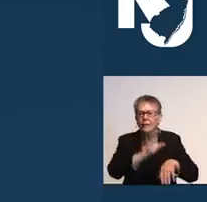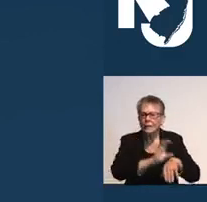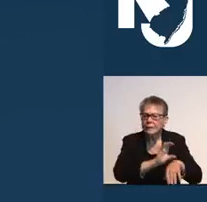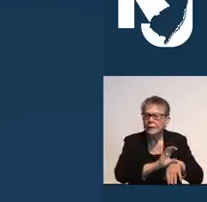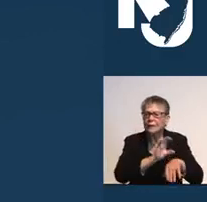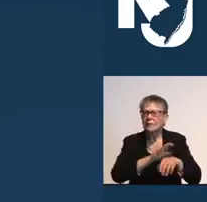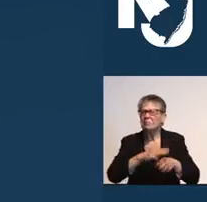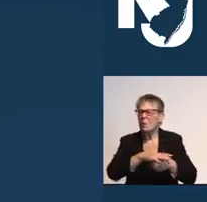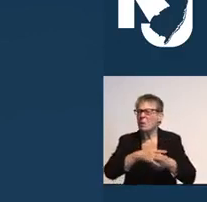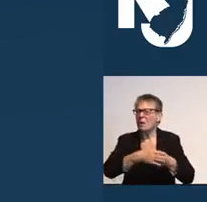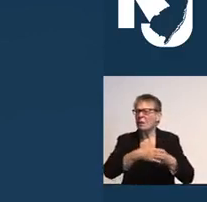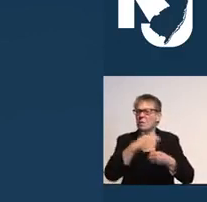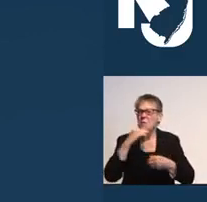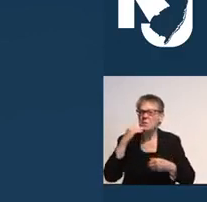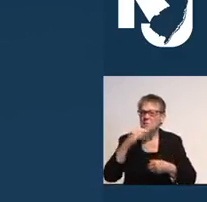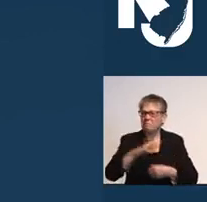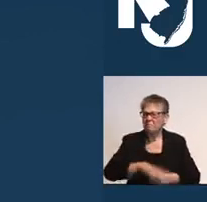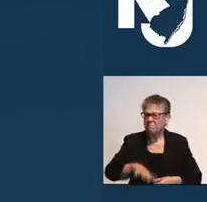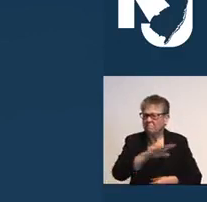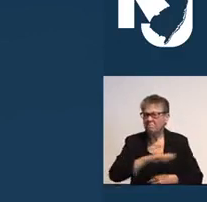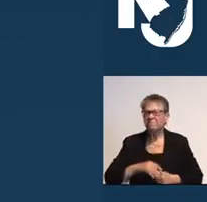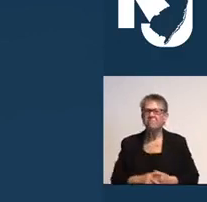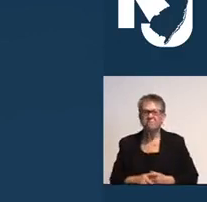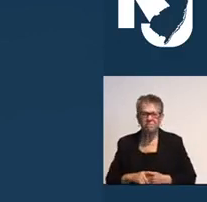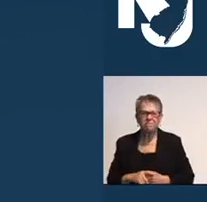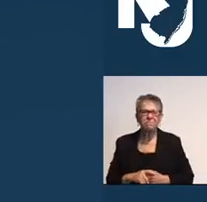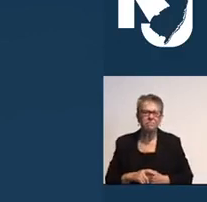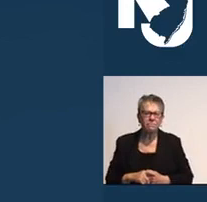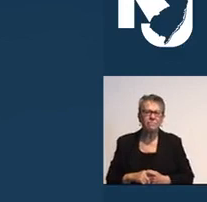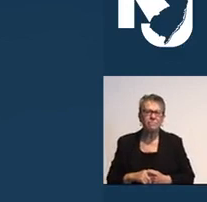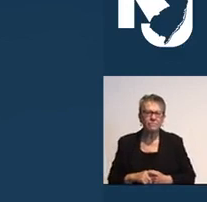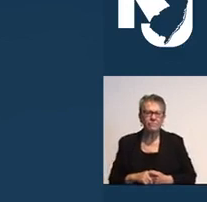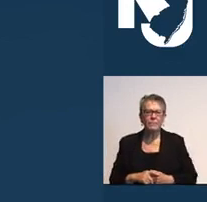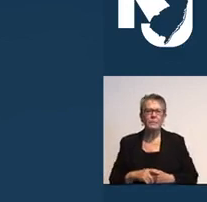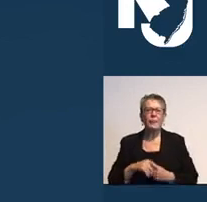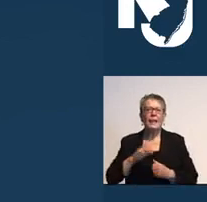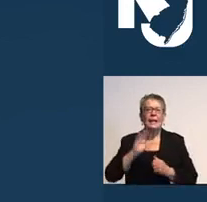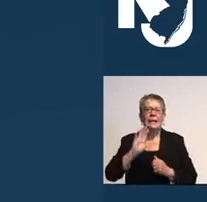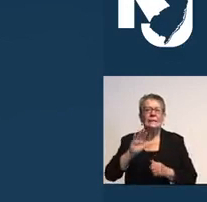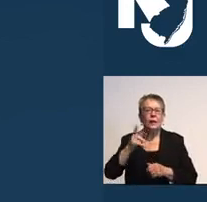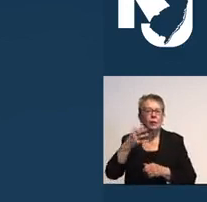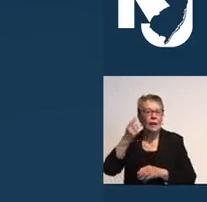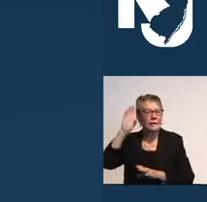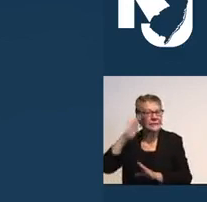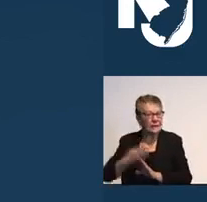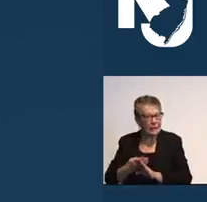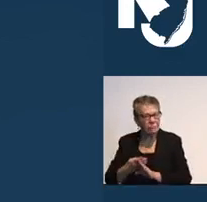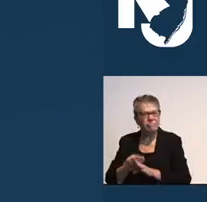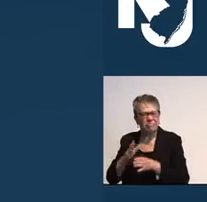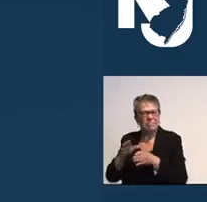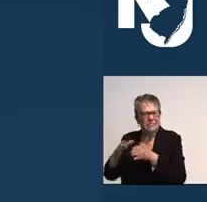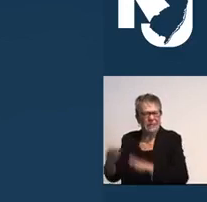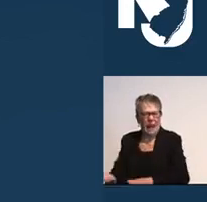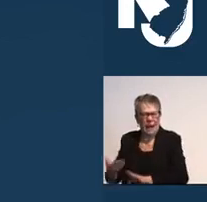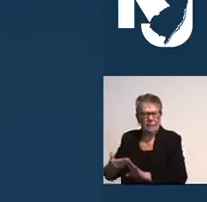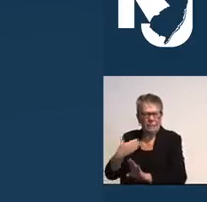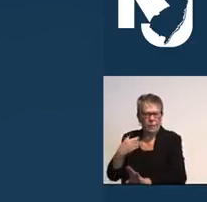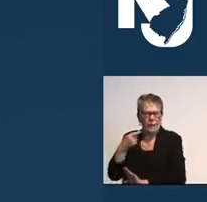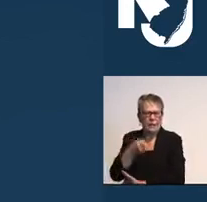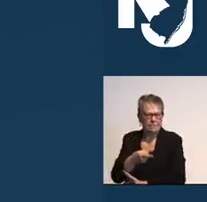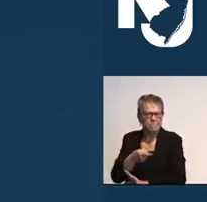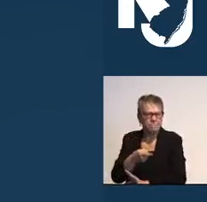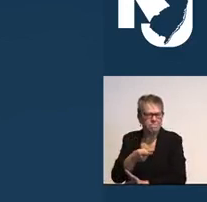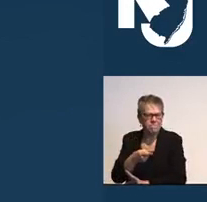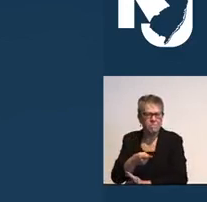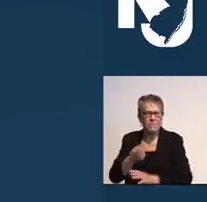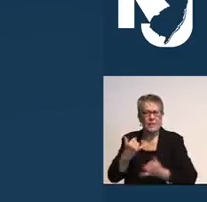fan. Ralph was predeceased by his grandson, Richard. He is survived by his wife, Fanny, who you see with him,